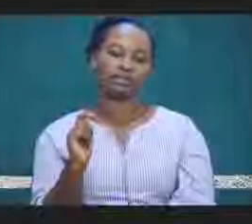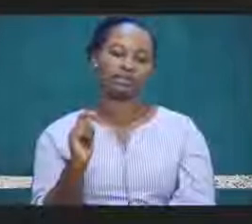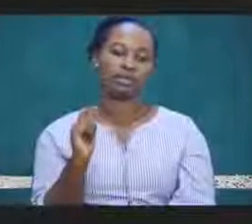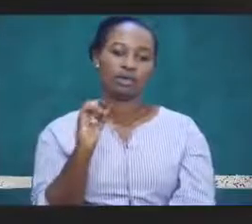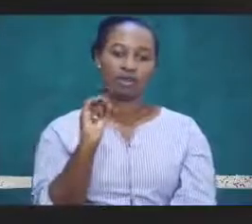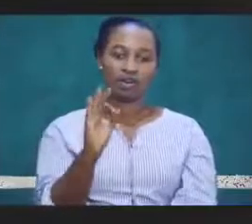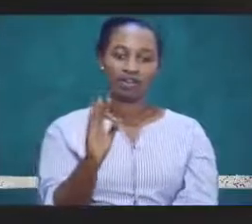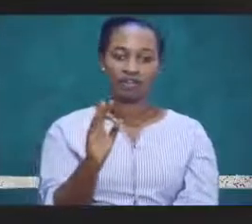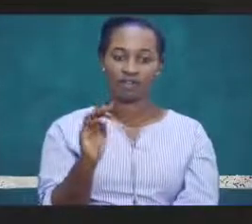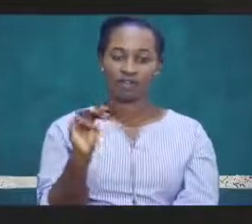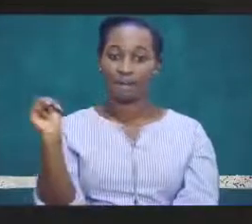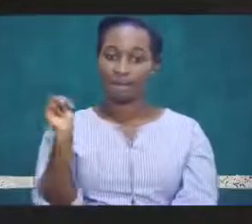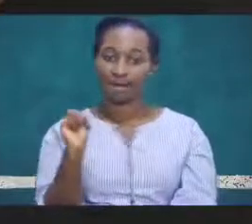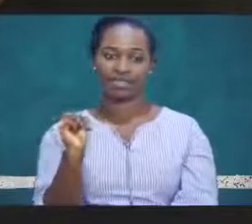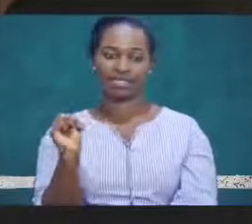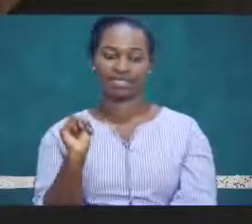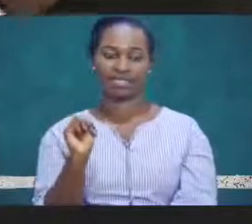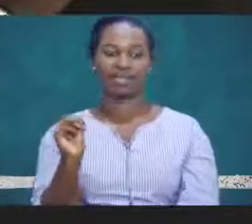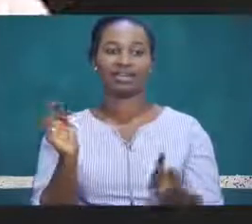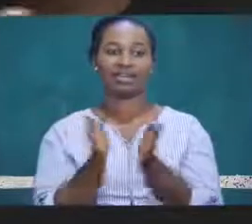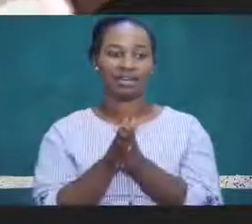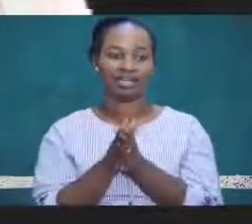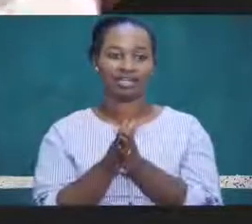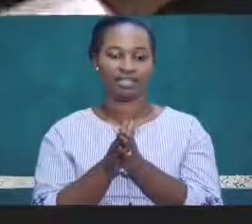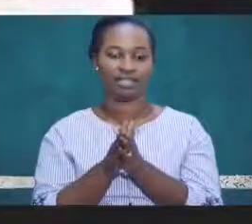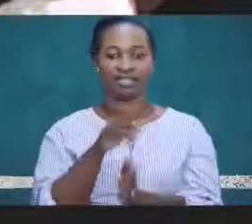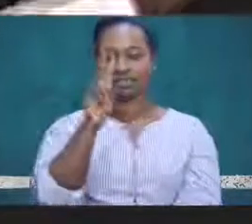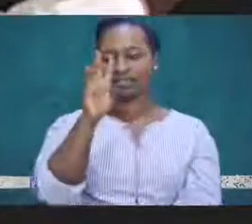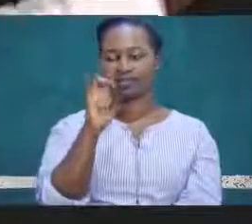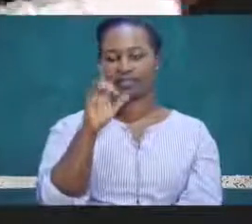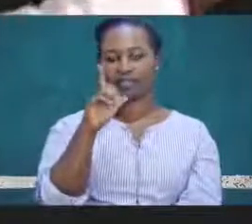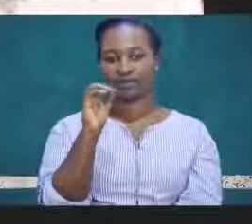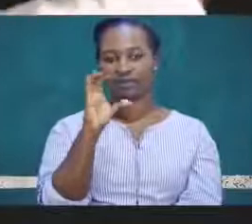of mass and velocity.